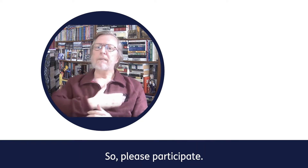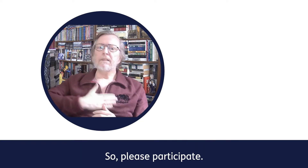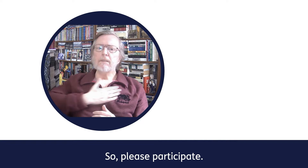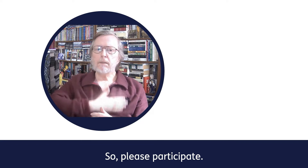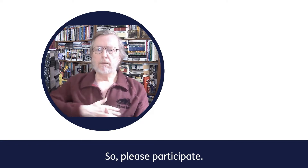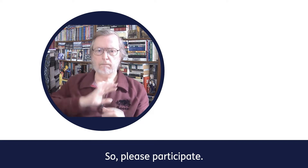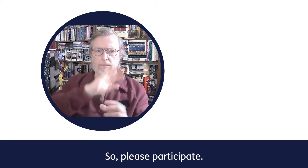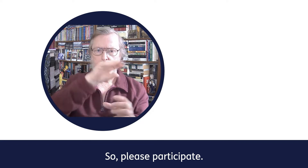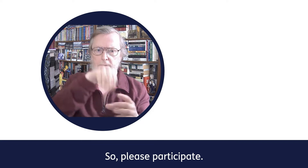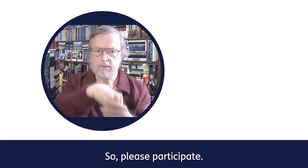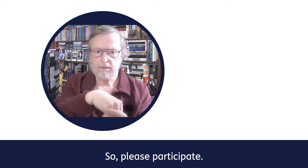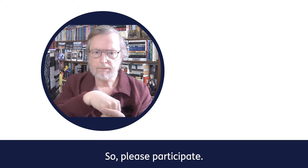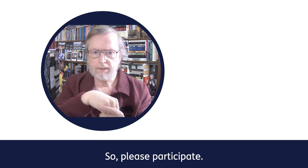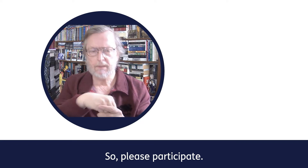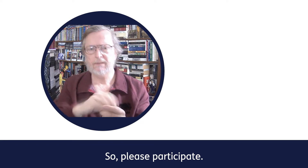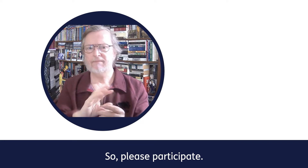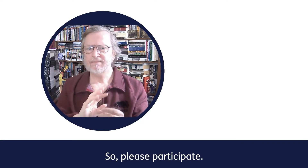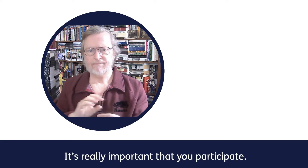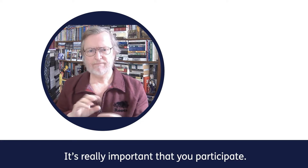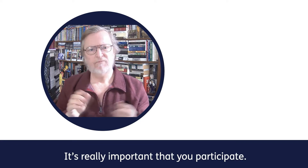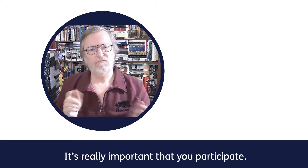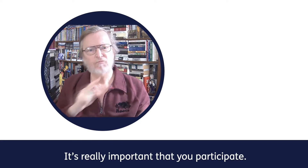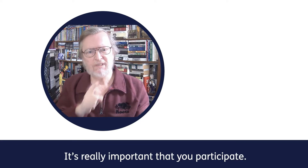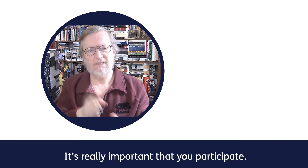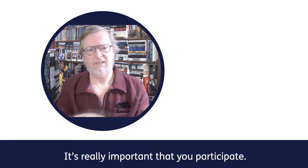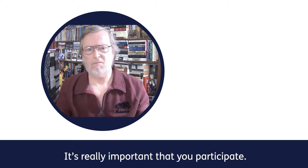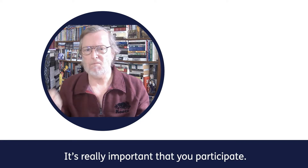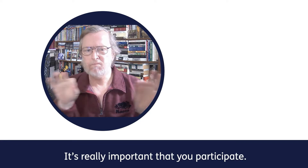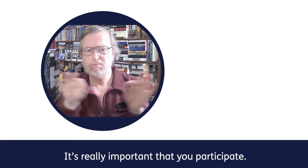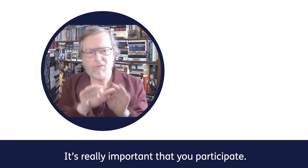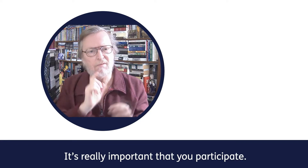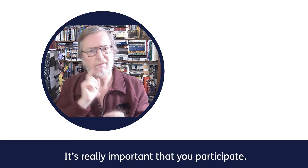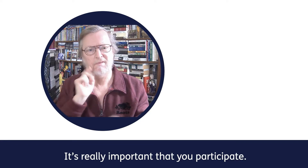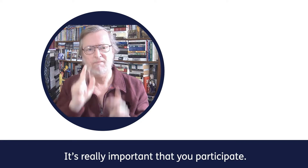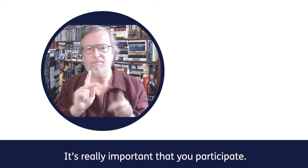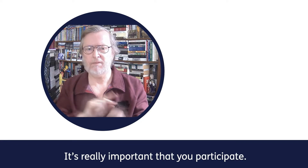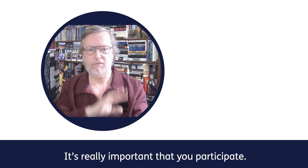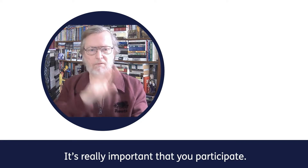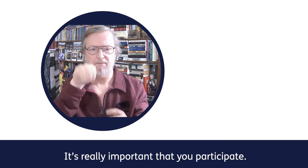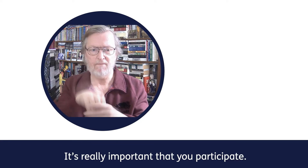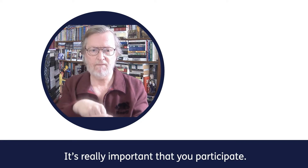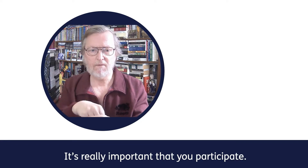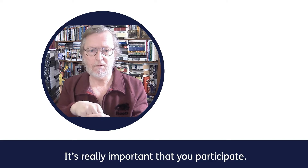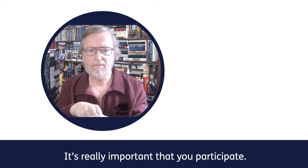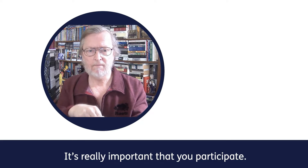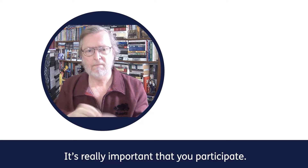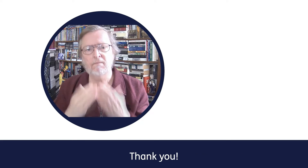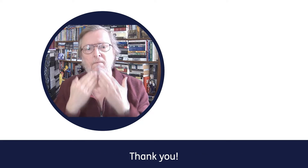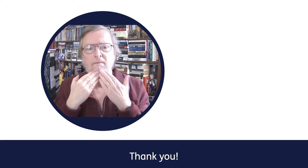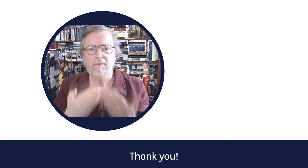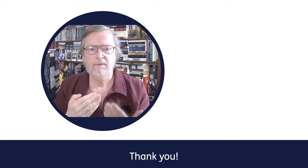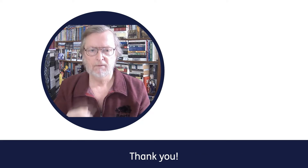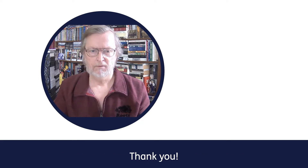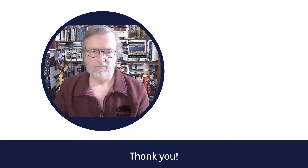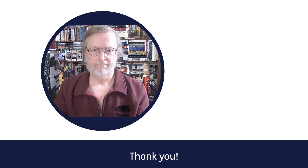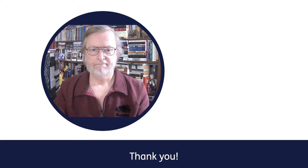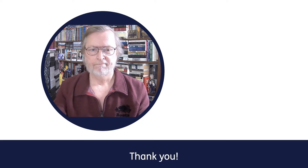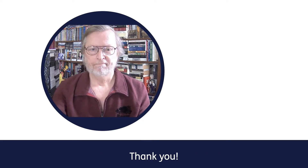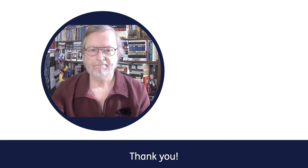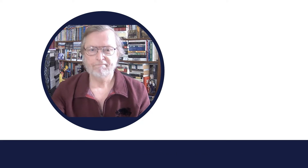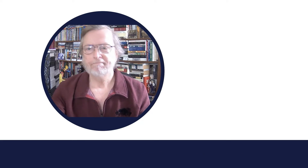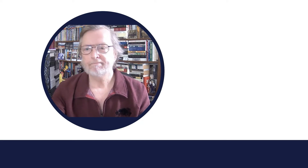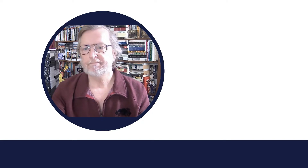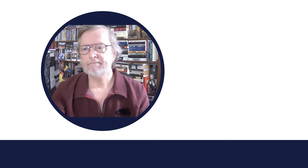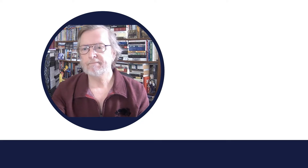So please, participate. It's really important that you participate. Thank you.